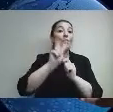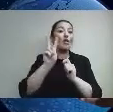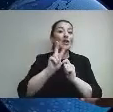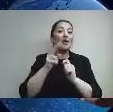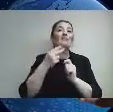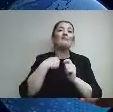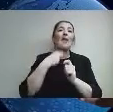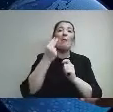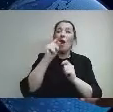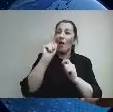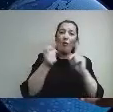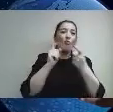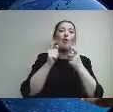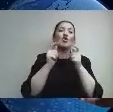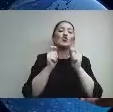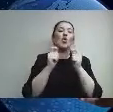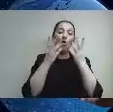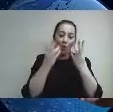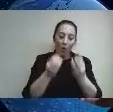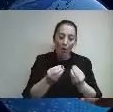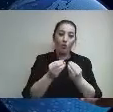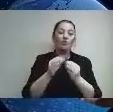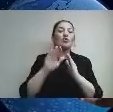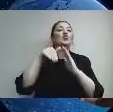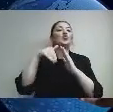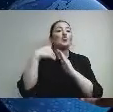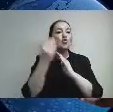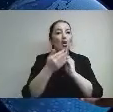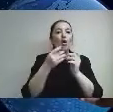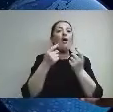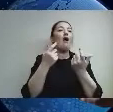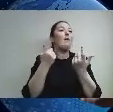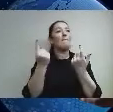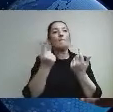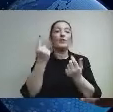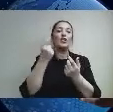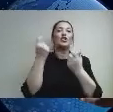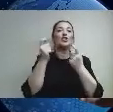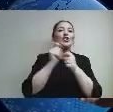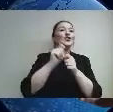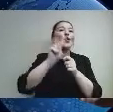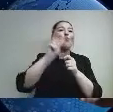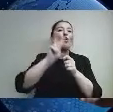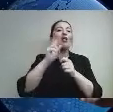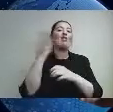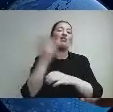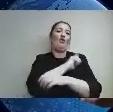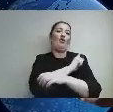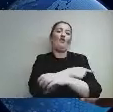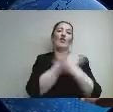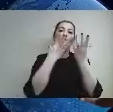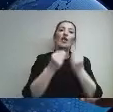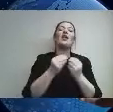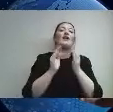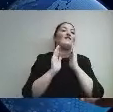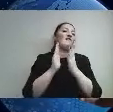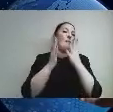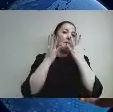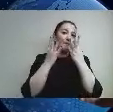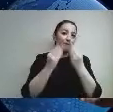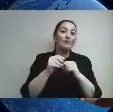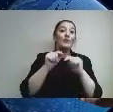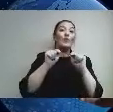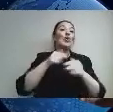we became an incorporation, and we started to move more strongly. We have a team of